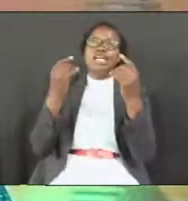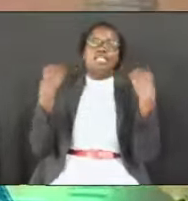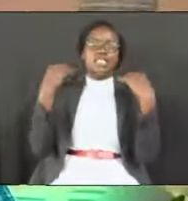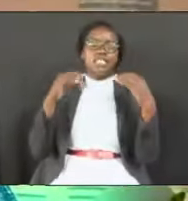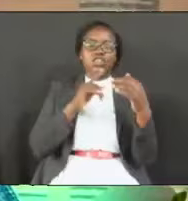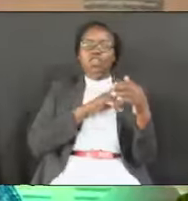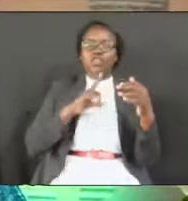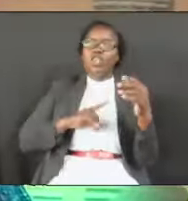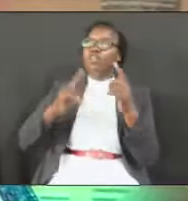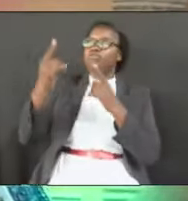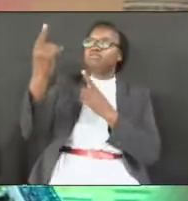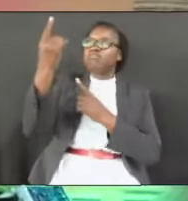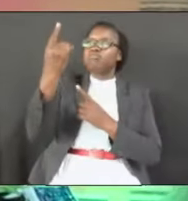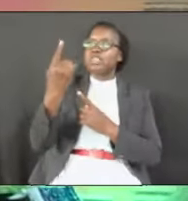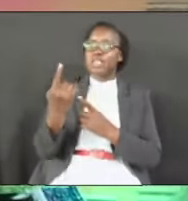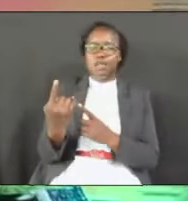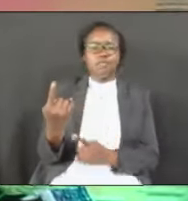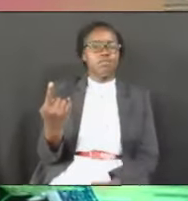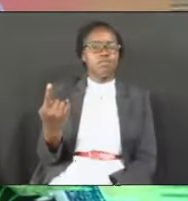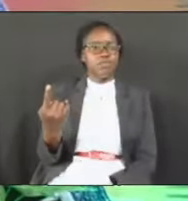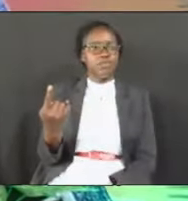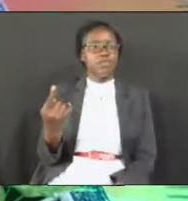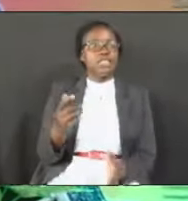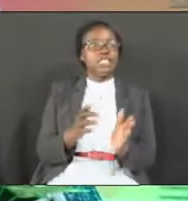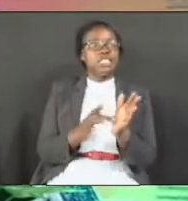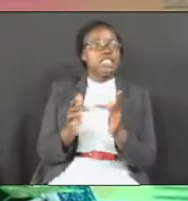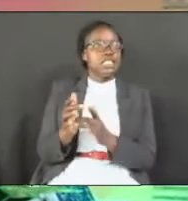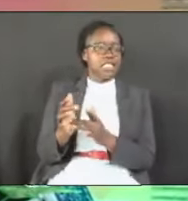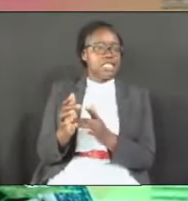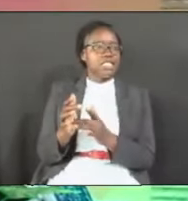Lord came to Hagar. Can somebody say amen? Jesus